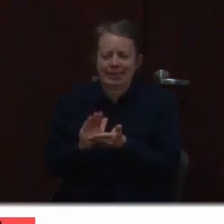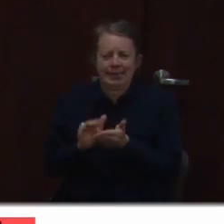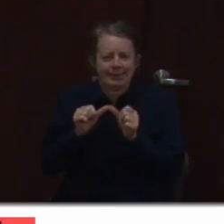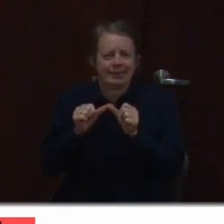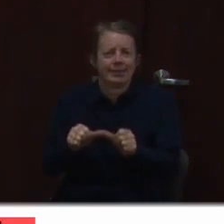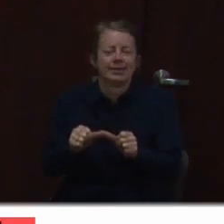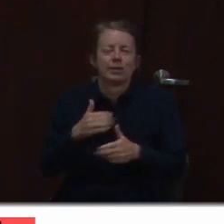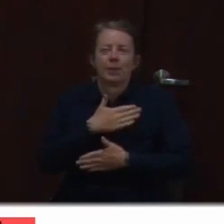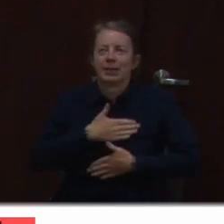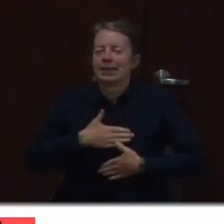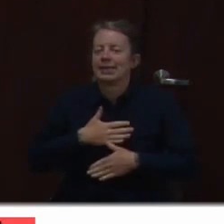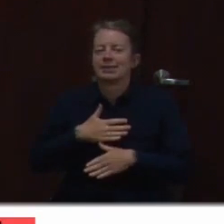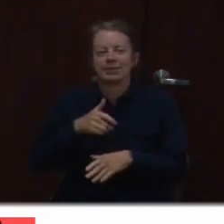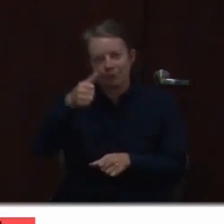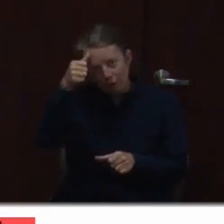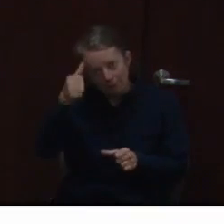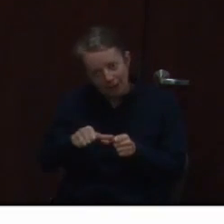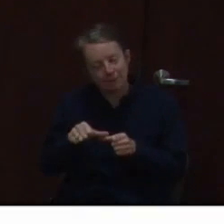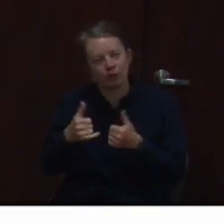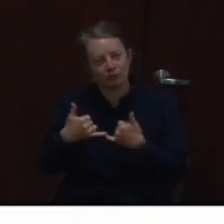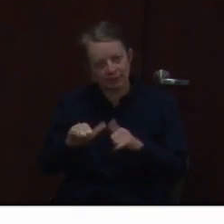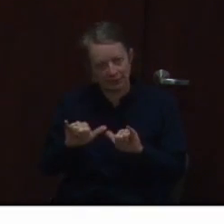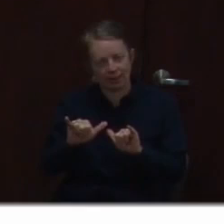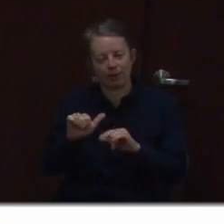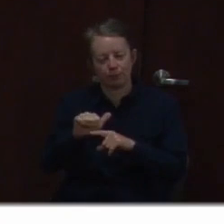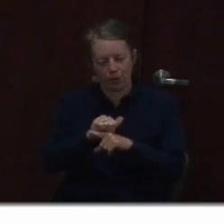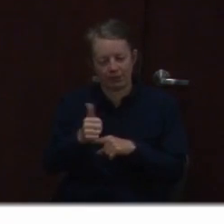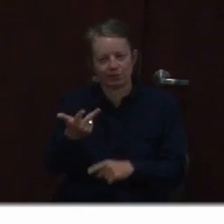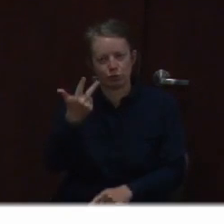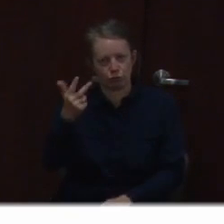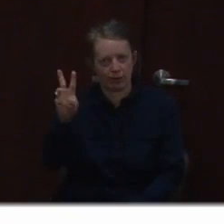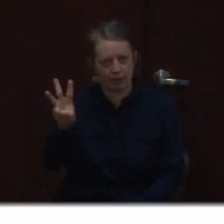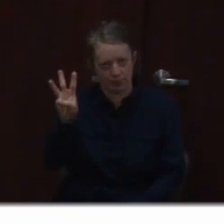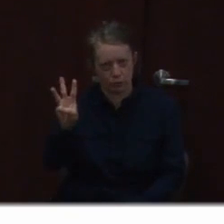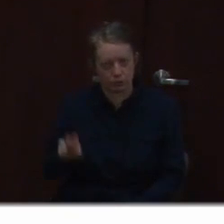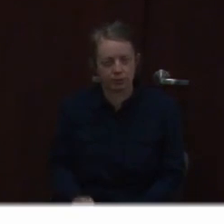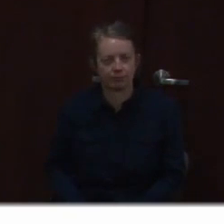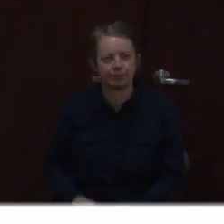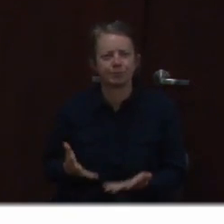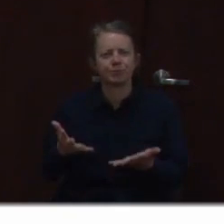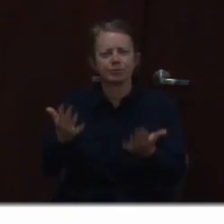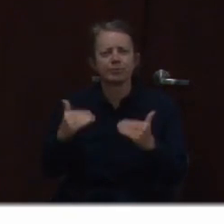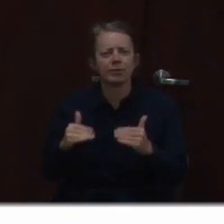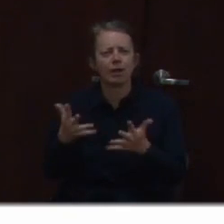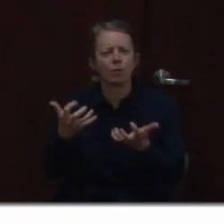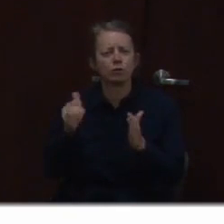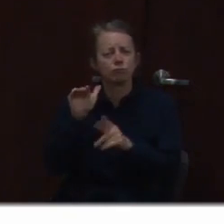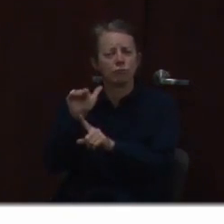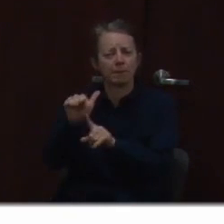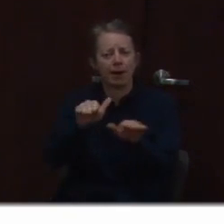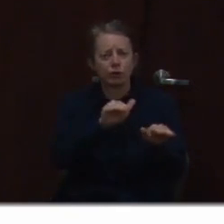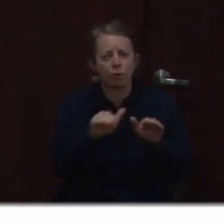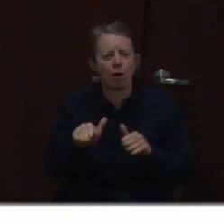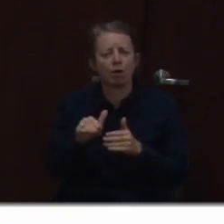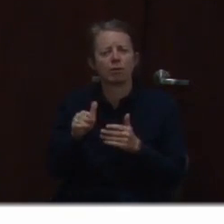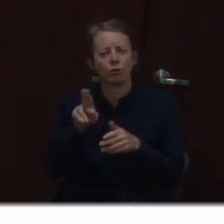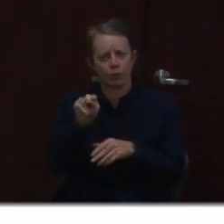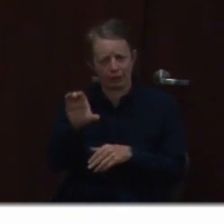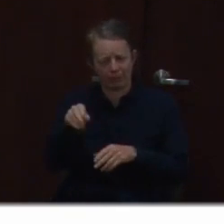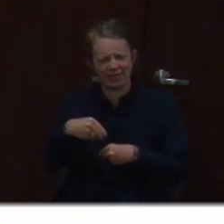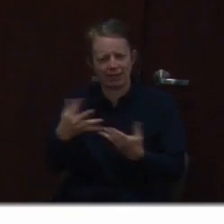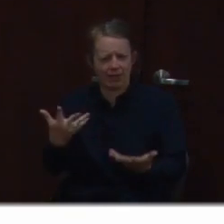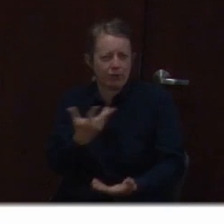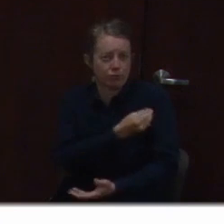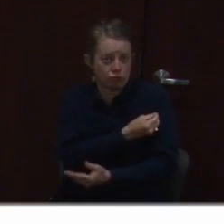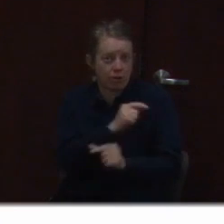complacent. And as a reminder, North Carolina is currently vaccinating groups 1, 2,